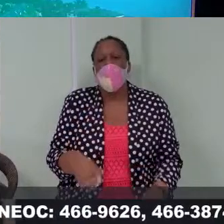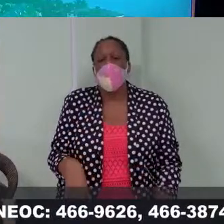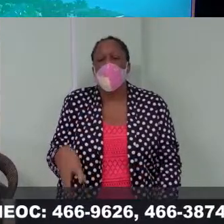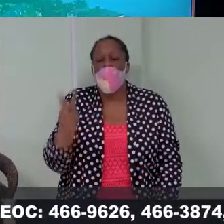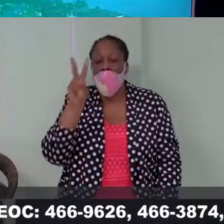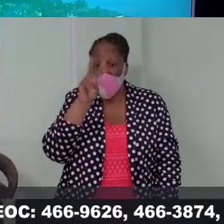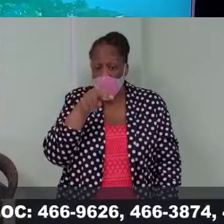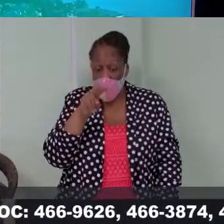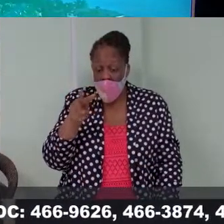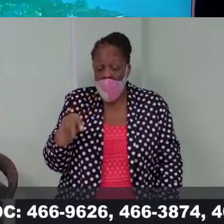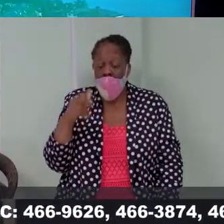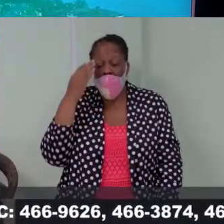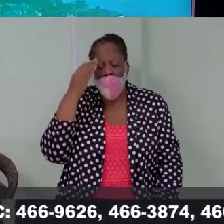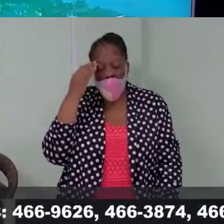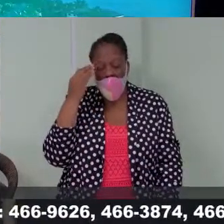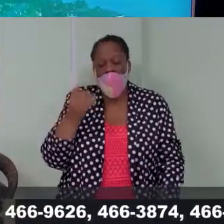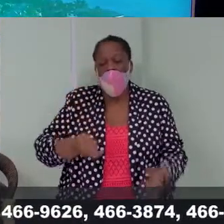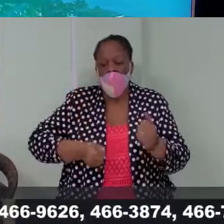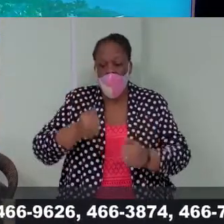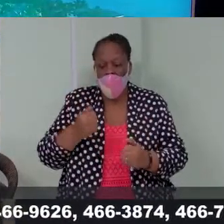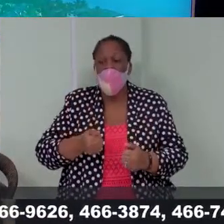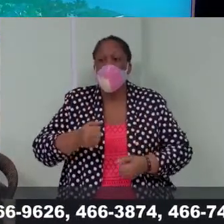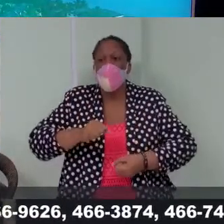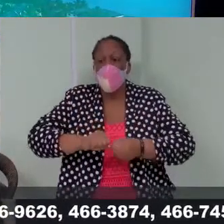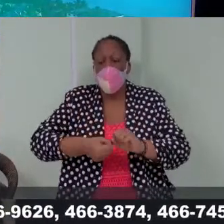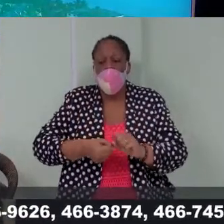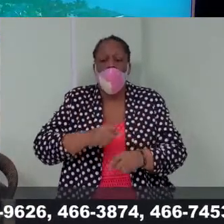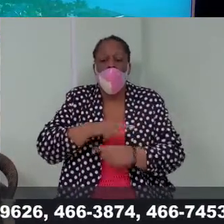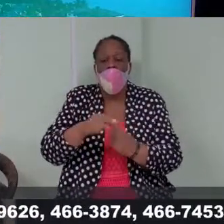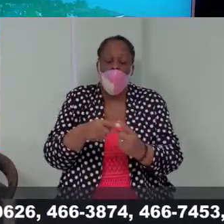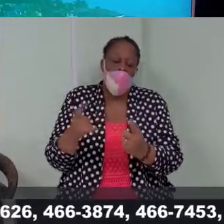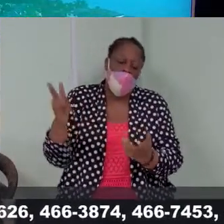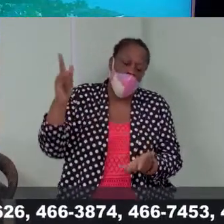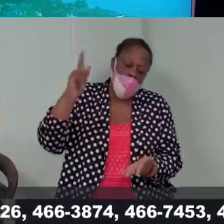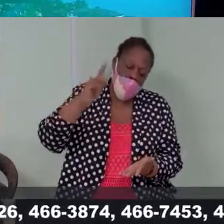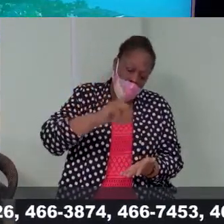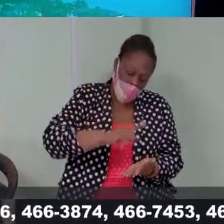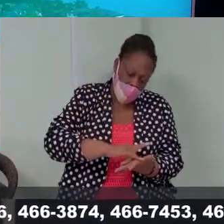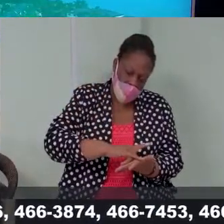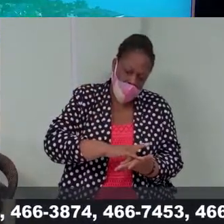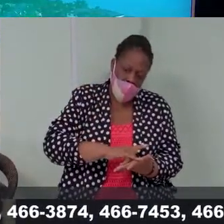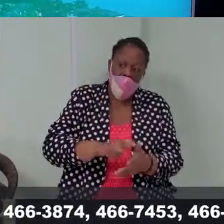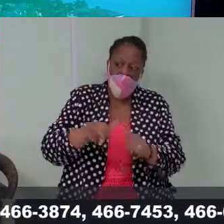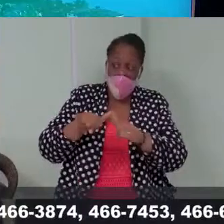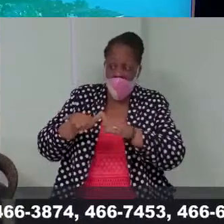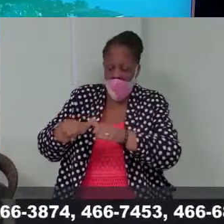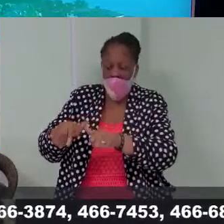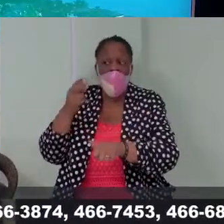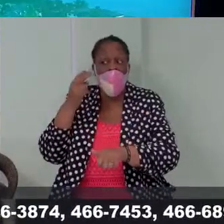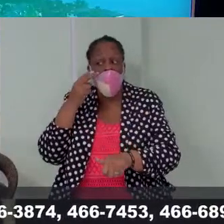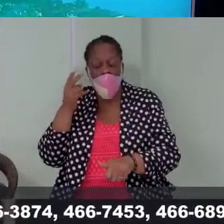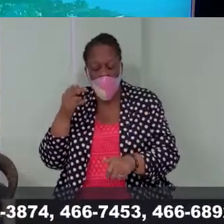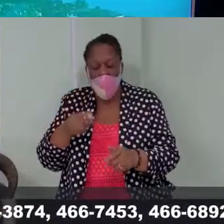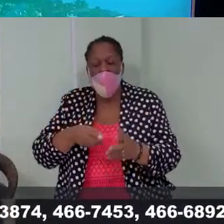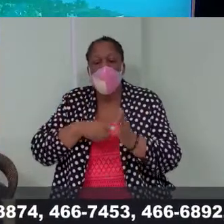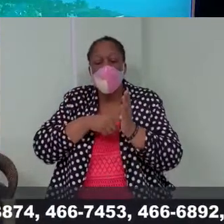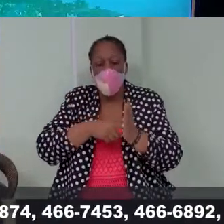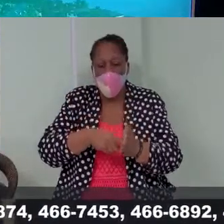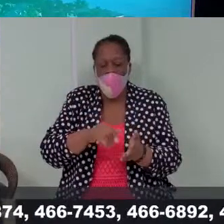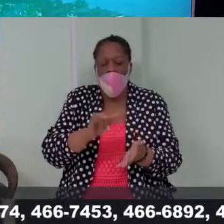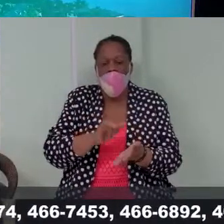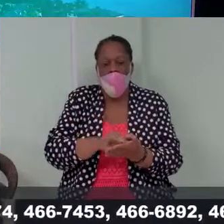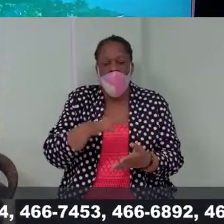assays, should we really take a chance and accept. Thank you.